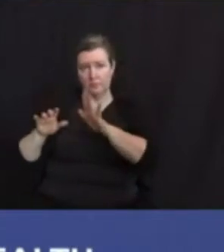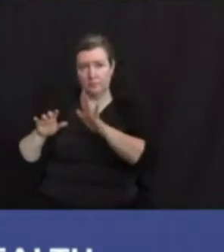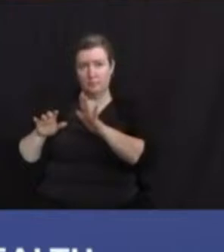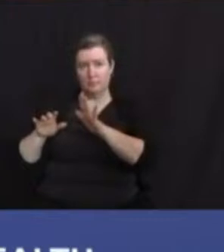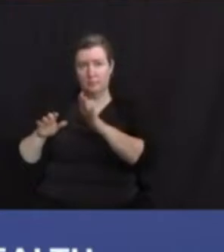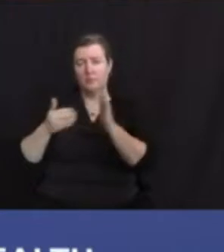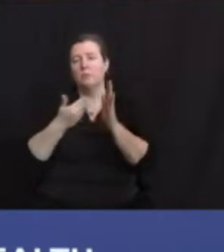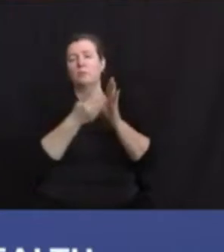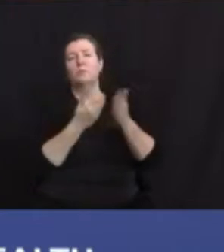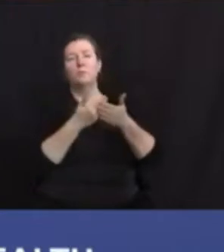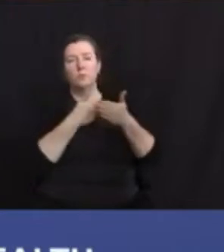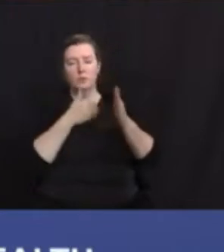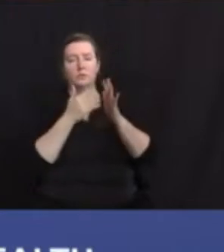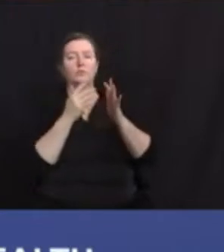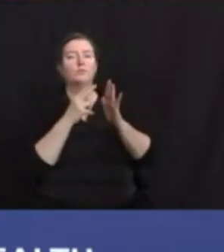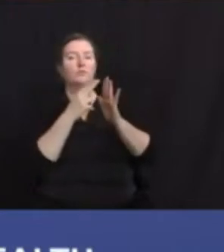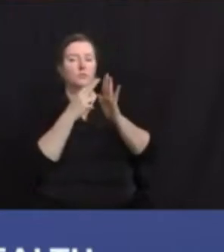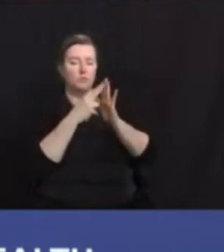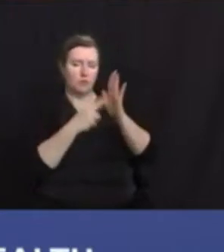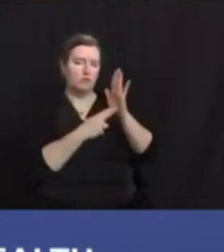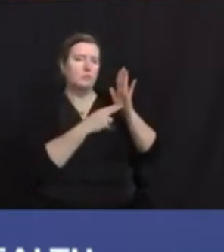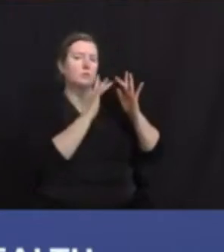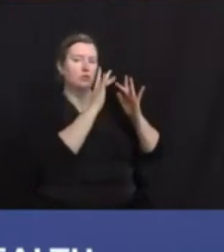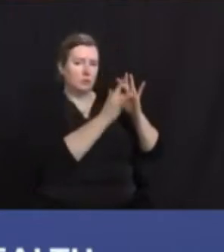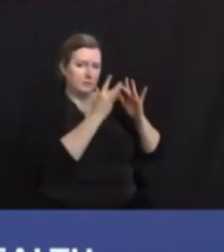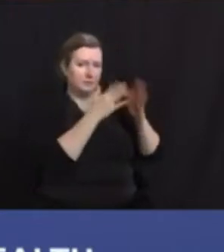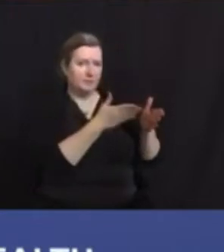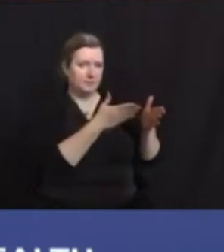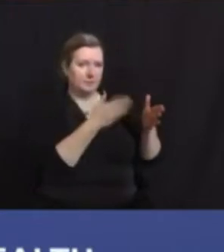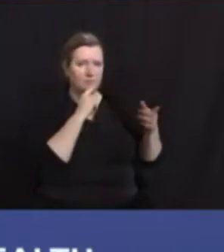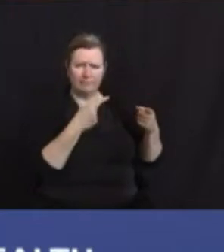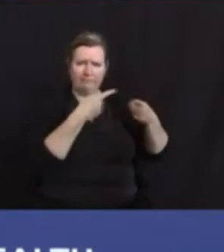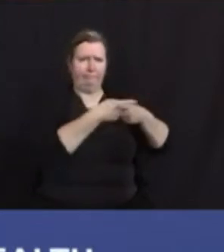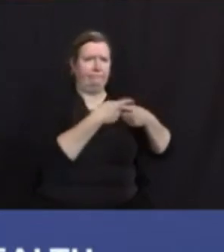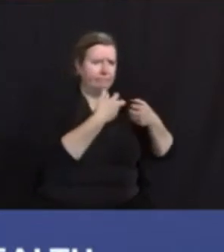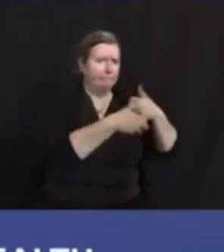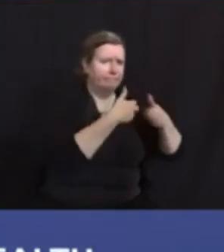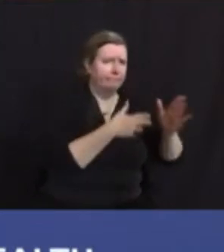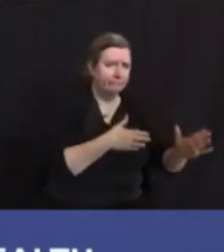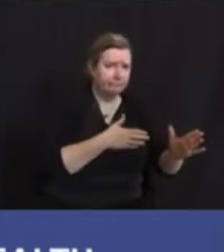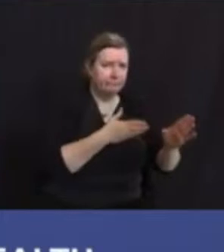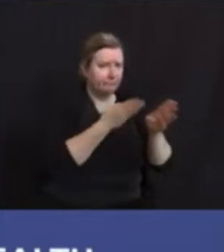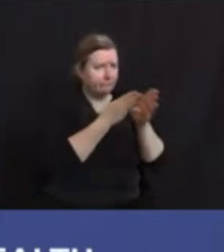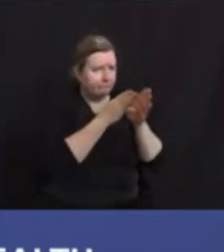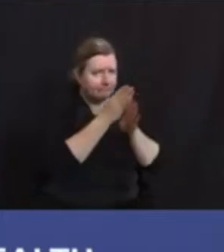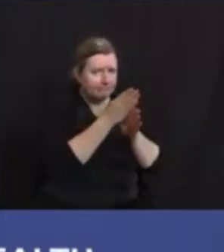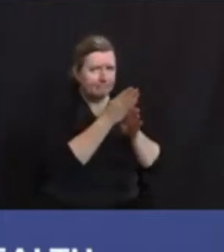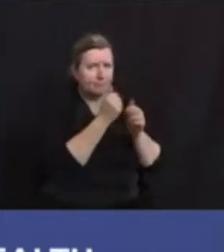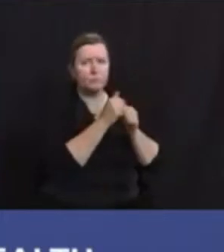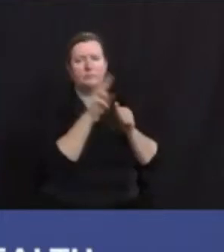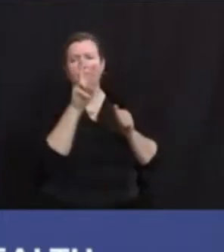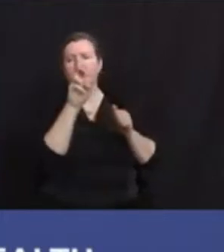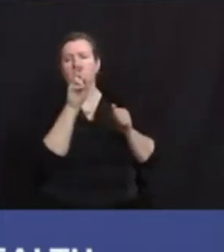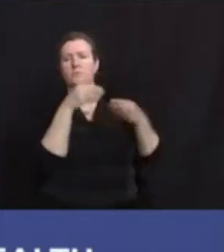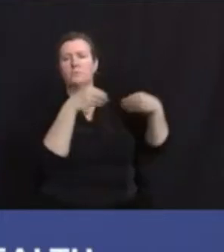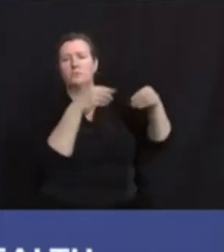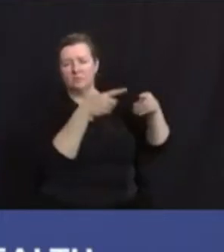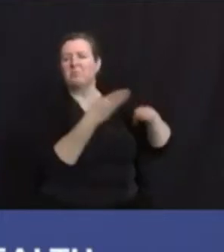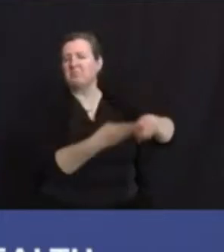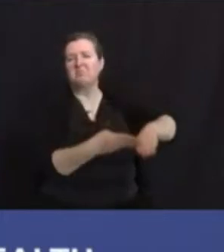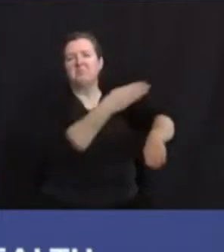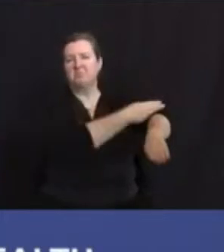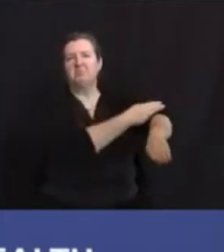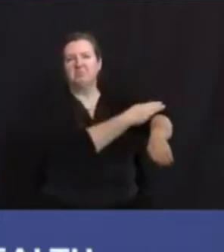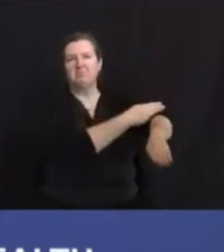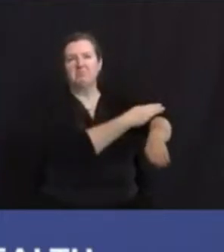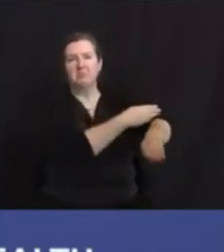We've worked aggressively with the main principal vendor. It's gotten better. So nobody is blameless here. This